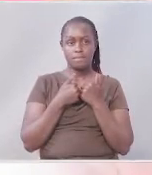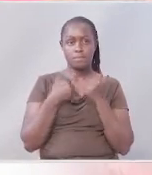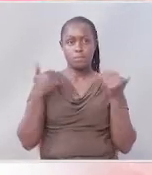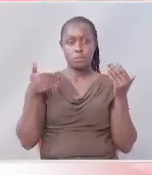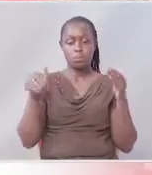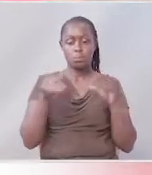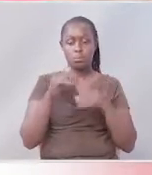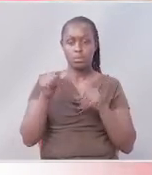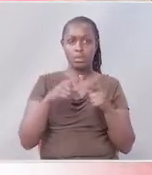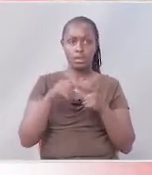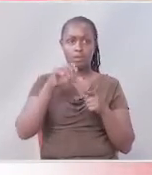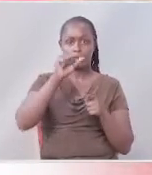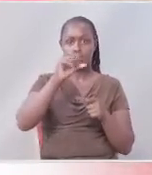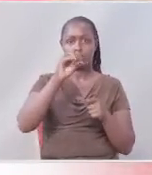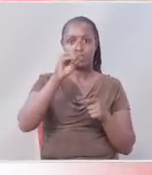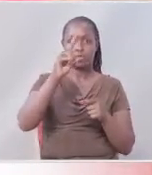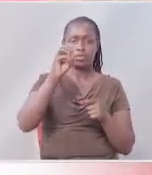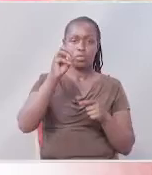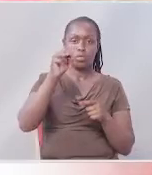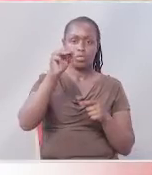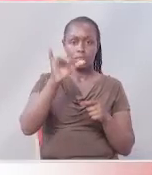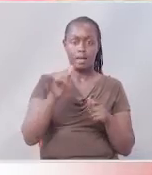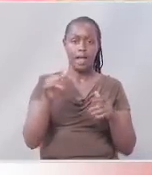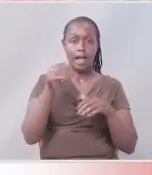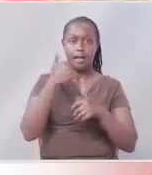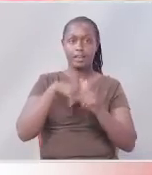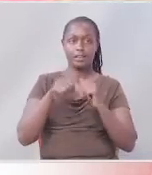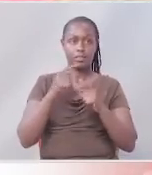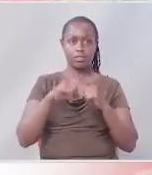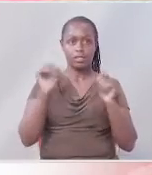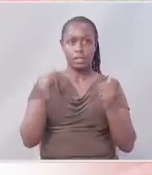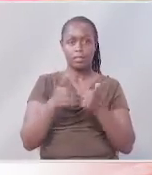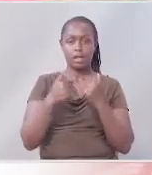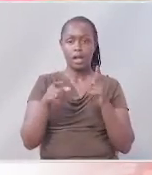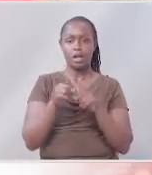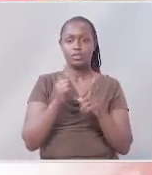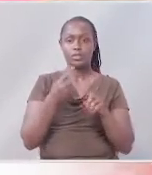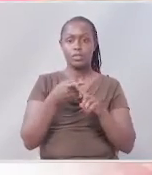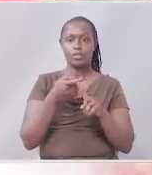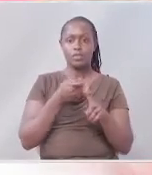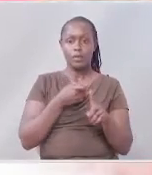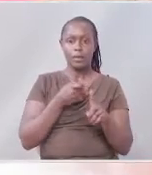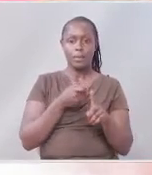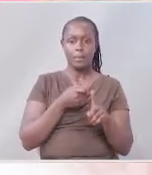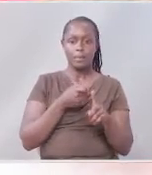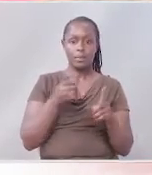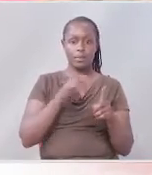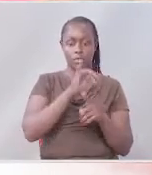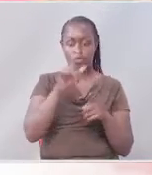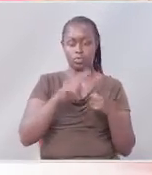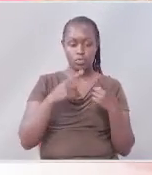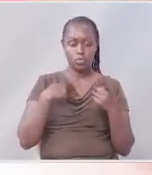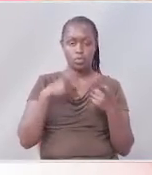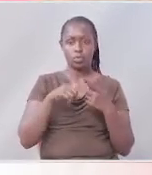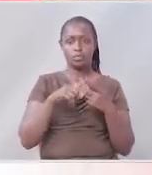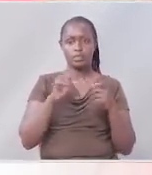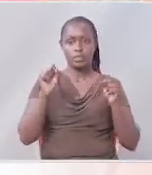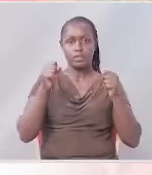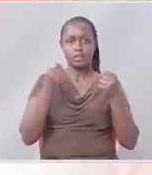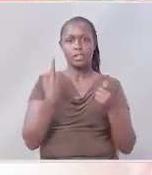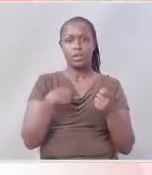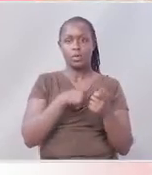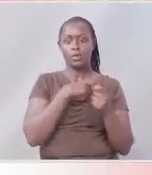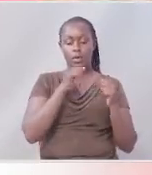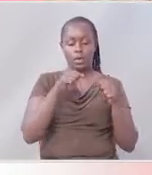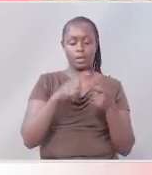an outburst of sodomy activities that have been happening, and out of the victims or survivors, we